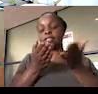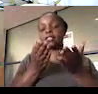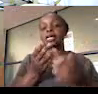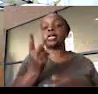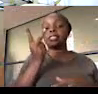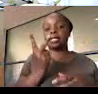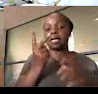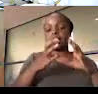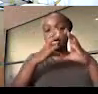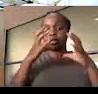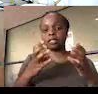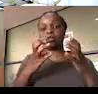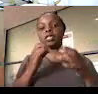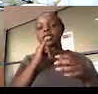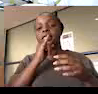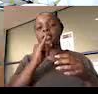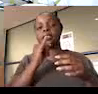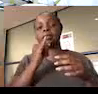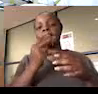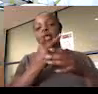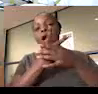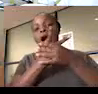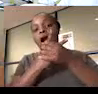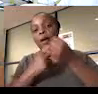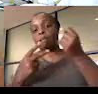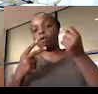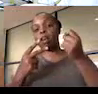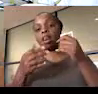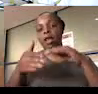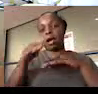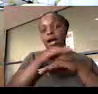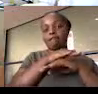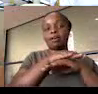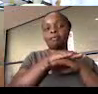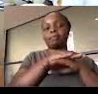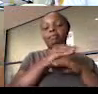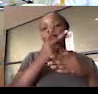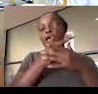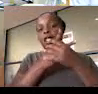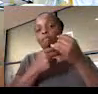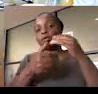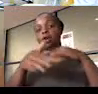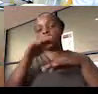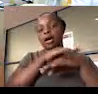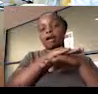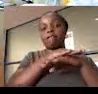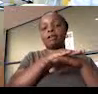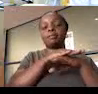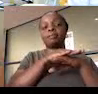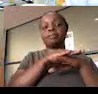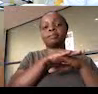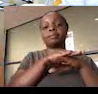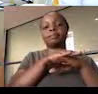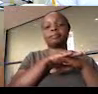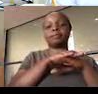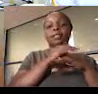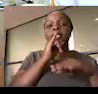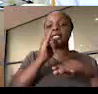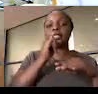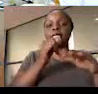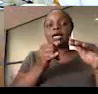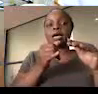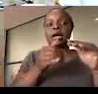69, you can be married for the last 30, 40 years, but your kids are grown up, so